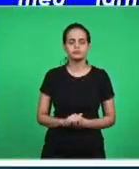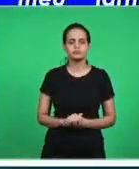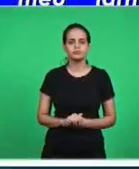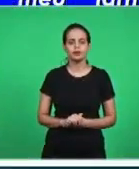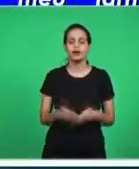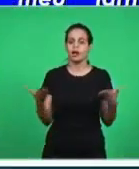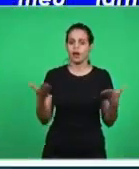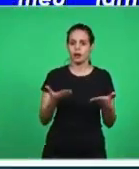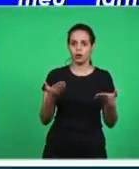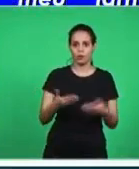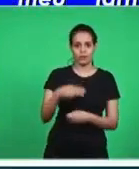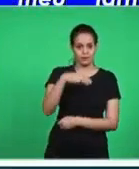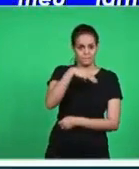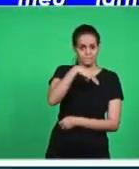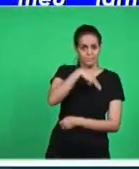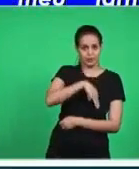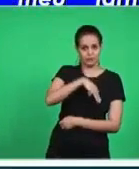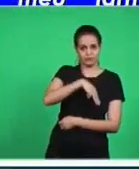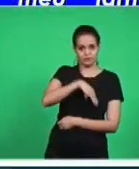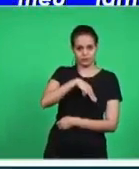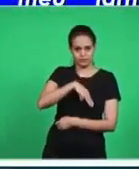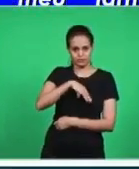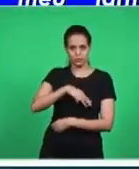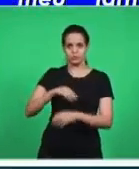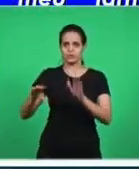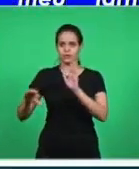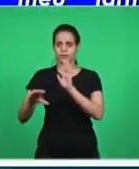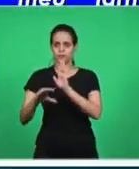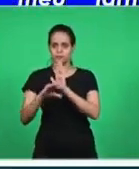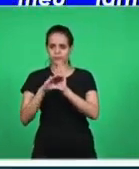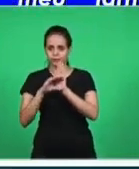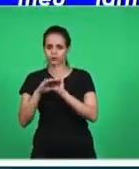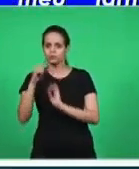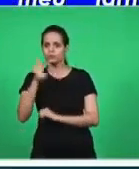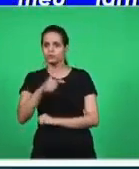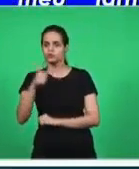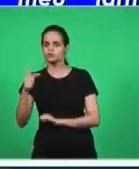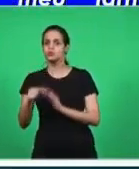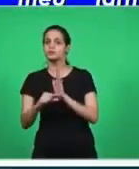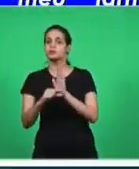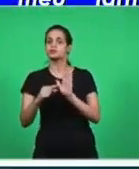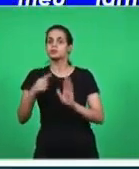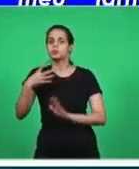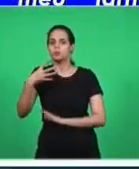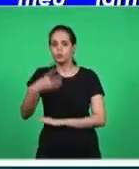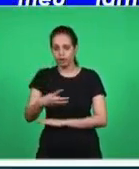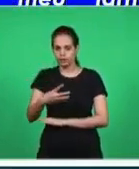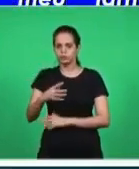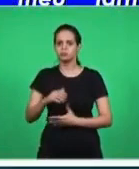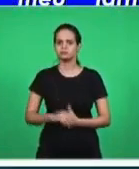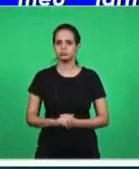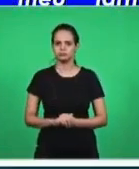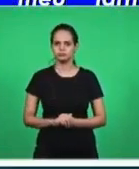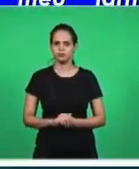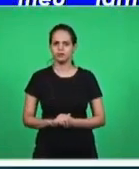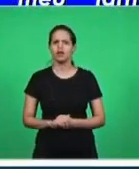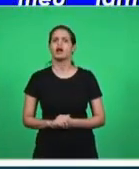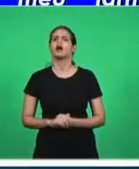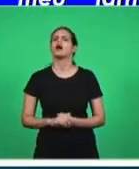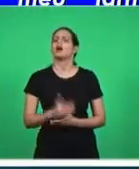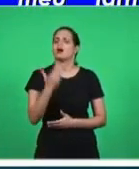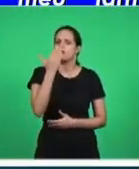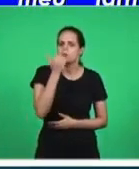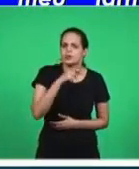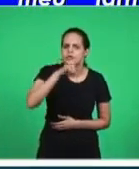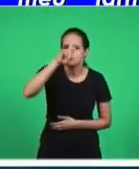4, Matthew 22. Verse 4 that says, "Again, he sent out other servants, saying,